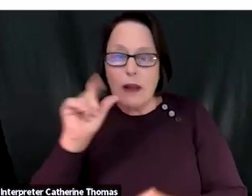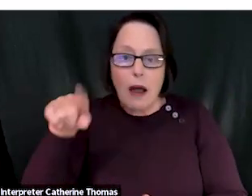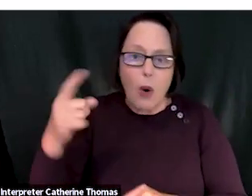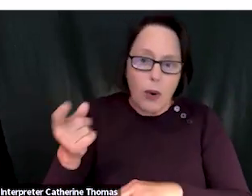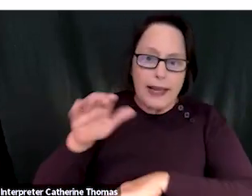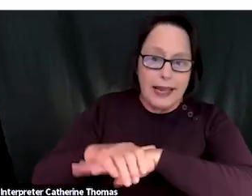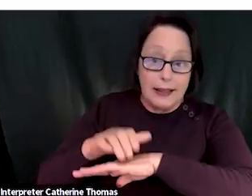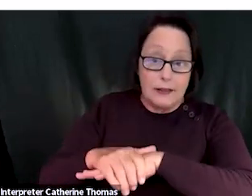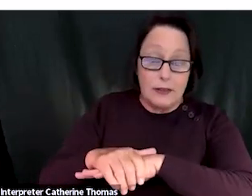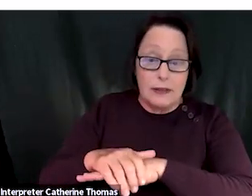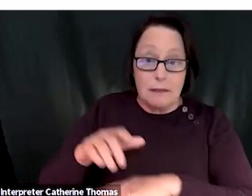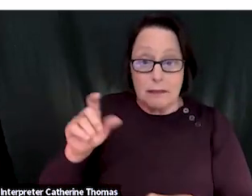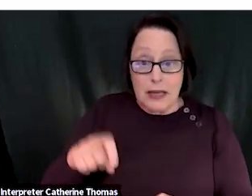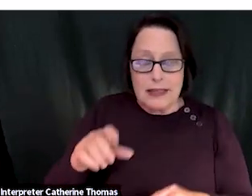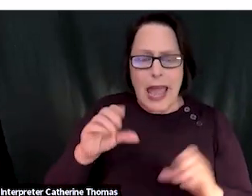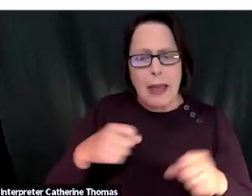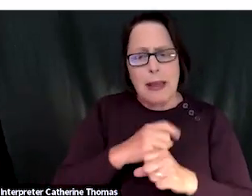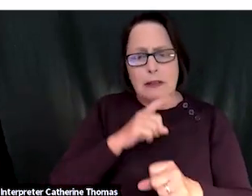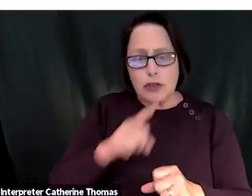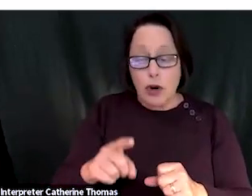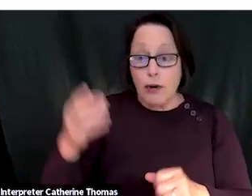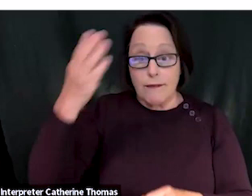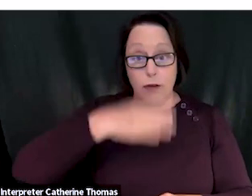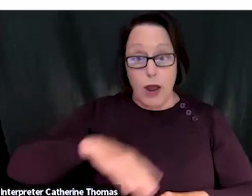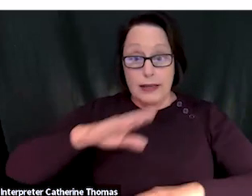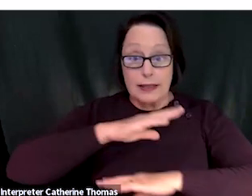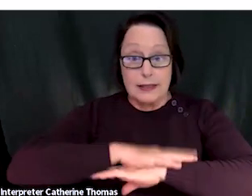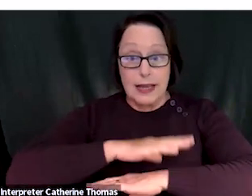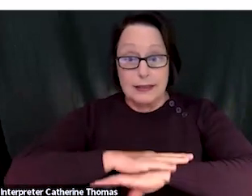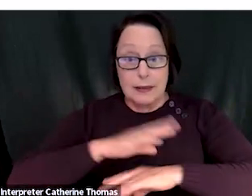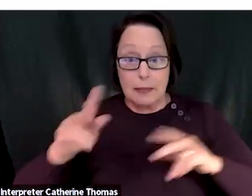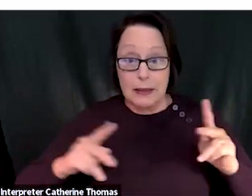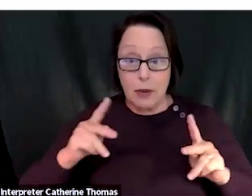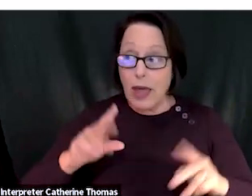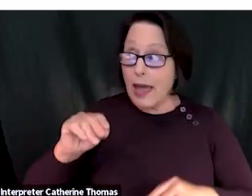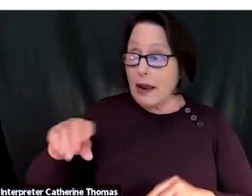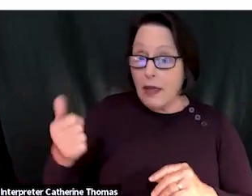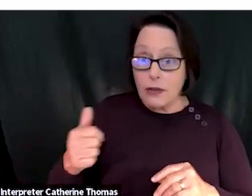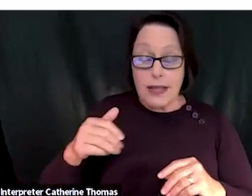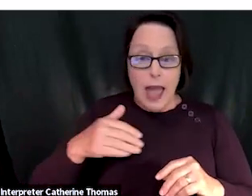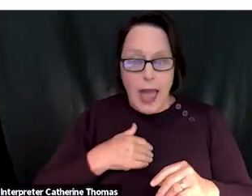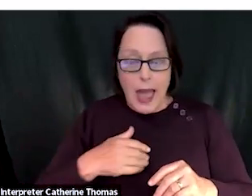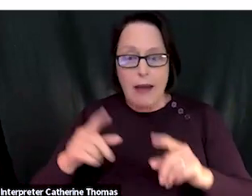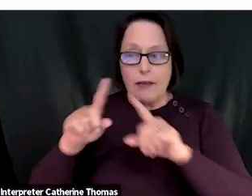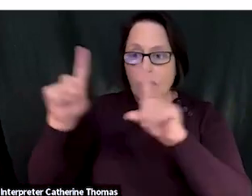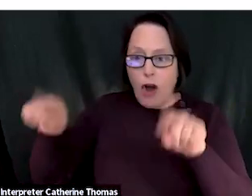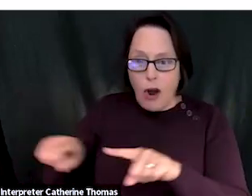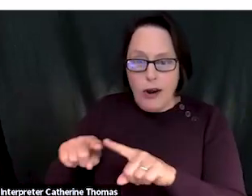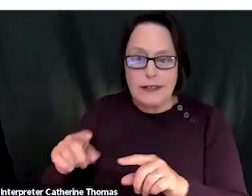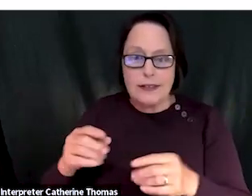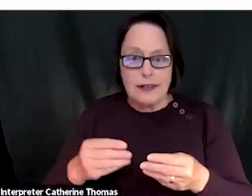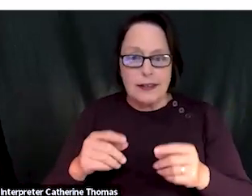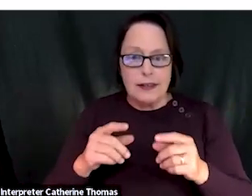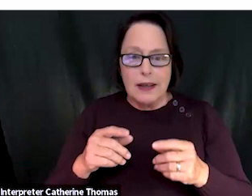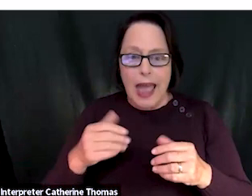and ensure entry points and front desks have preferred language cards and posters